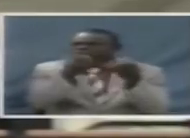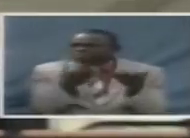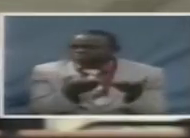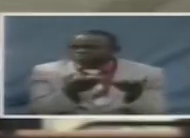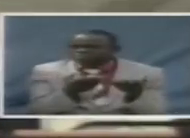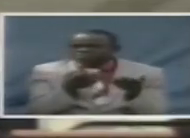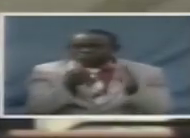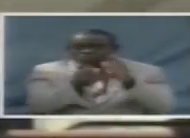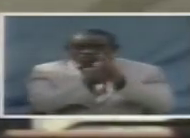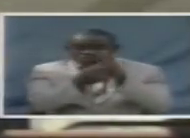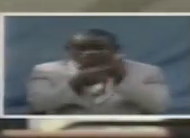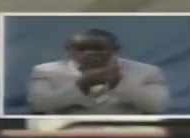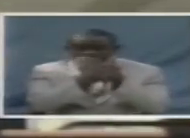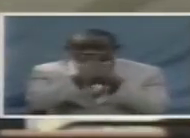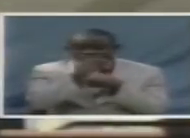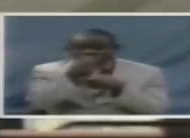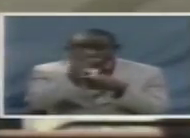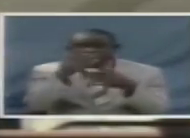2017 was therefore